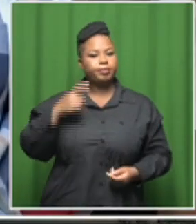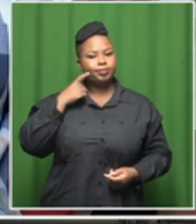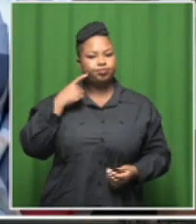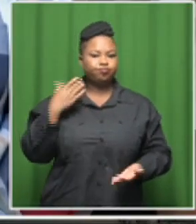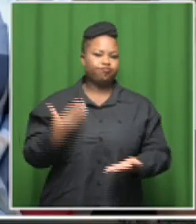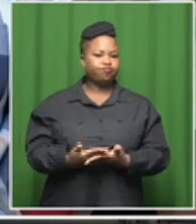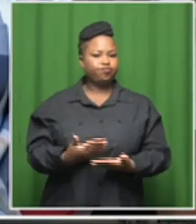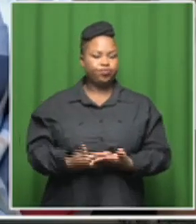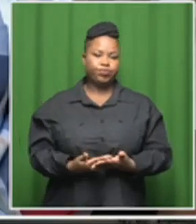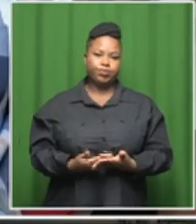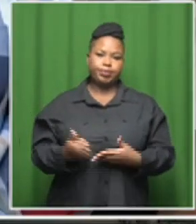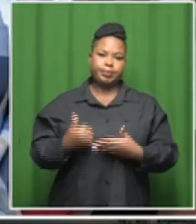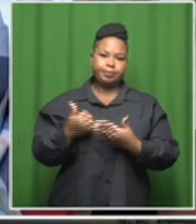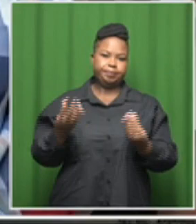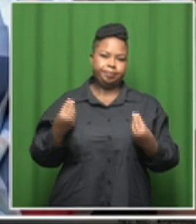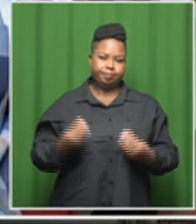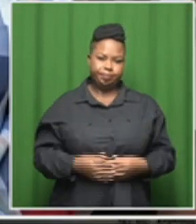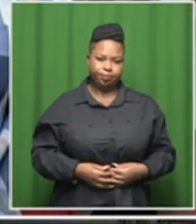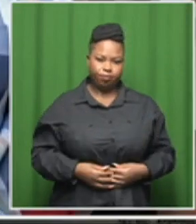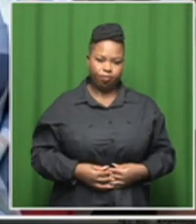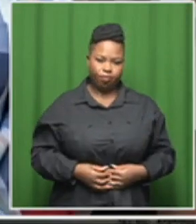to find assistance through you?